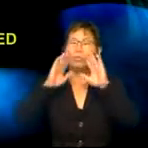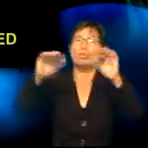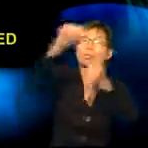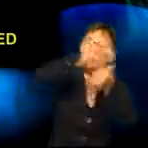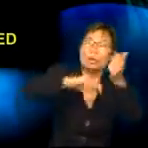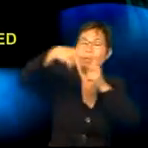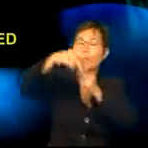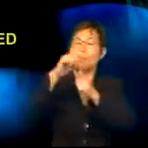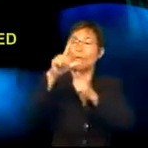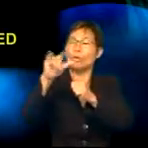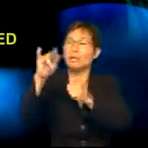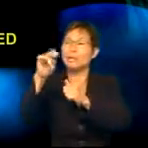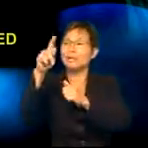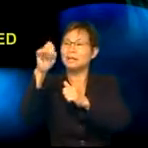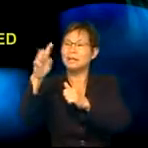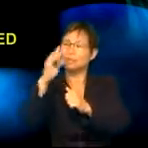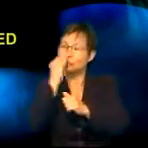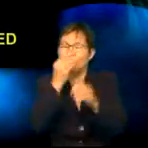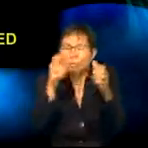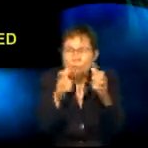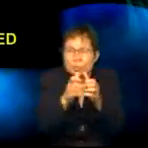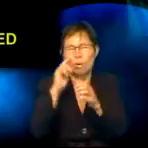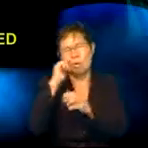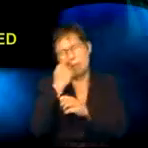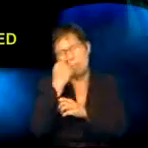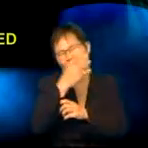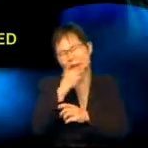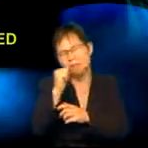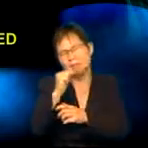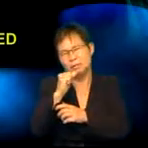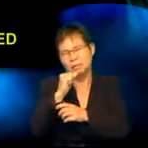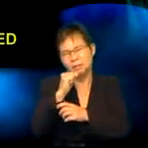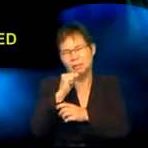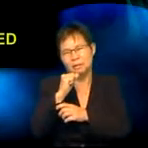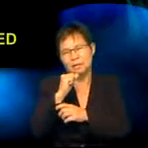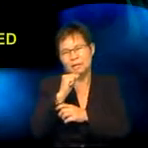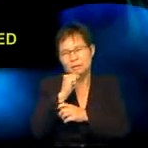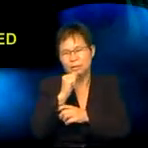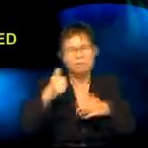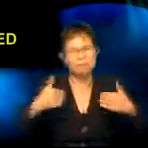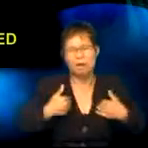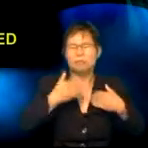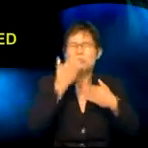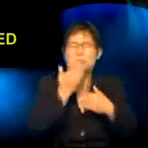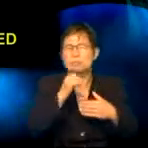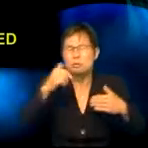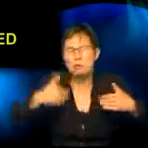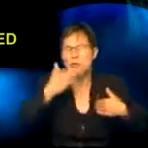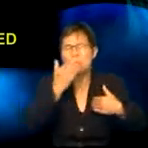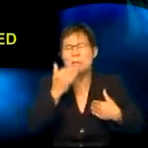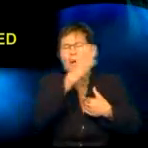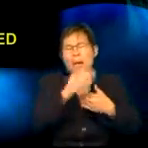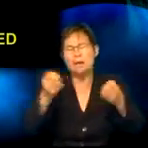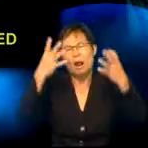Wind-pollinated flowers are small, dull, and unscented. They do not produce nectar but have a lot of